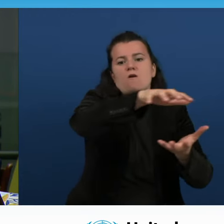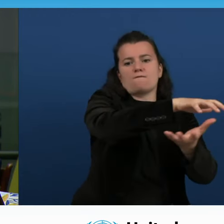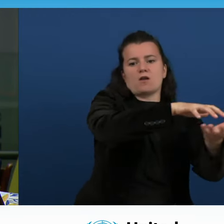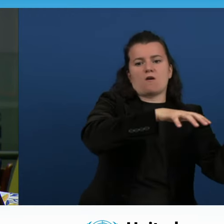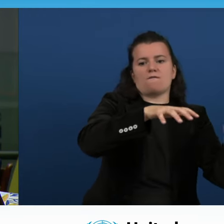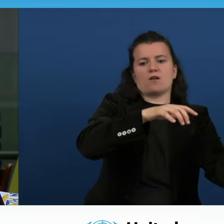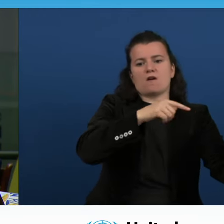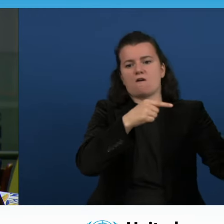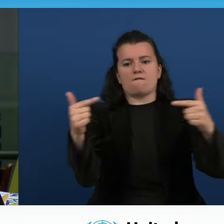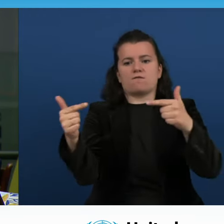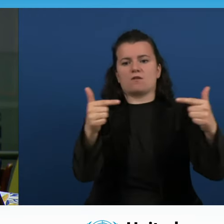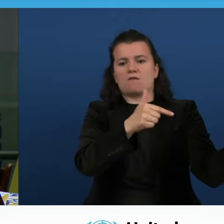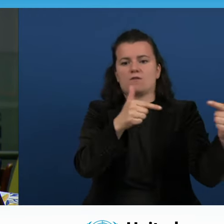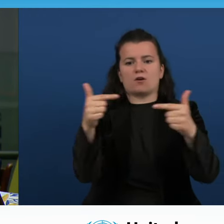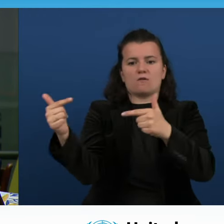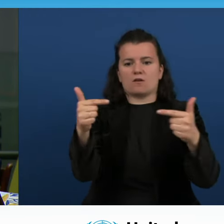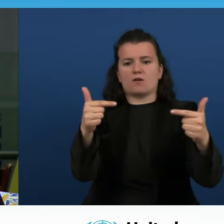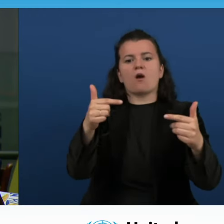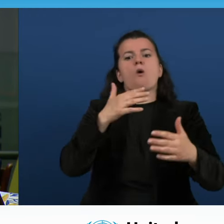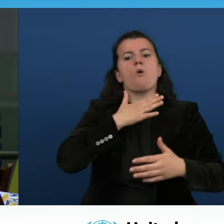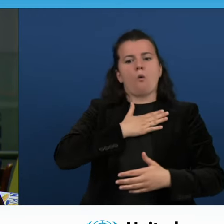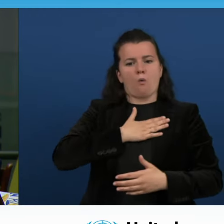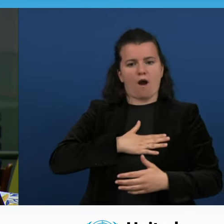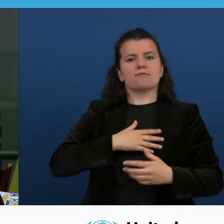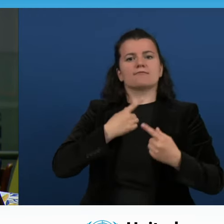But yet,